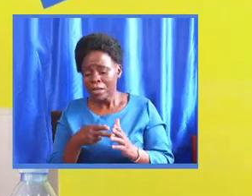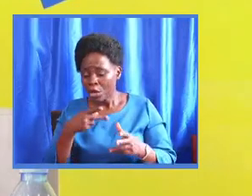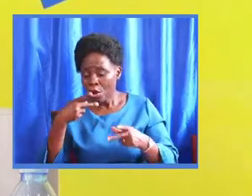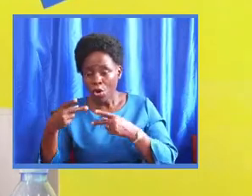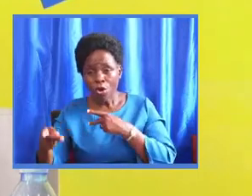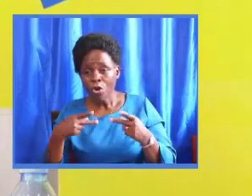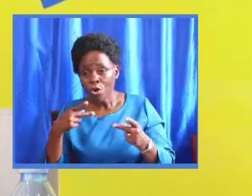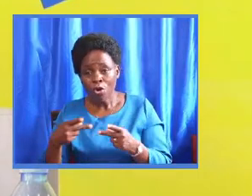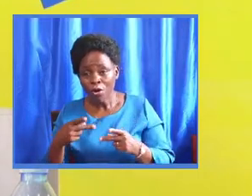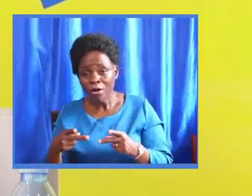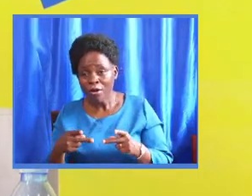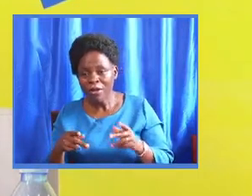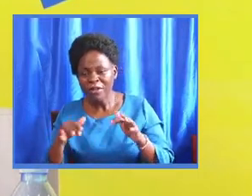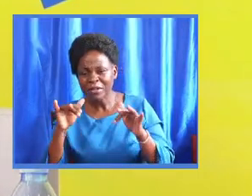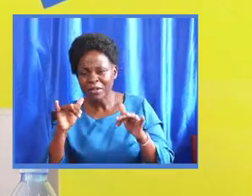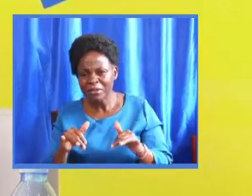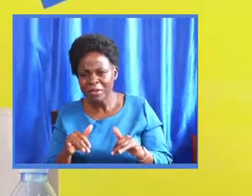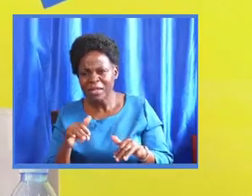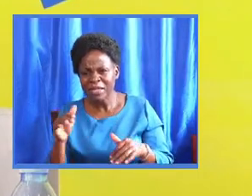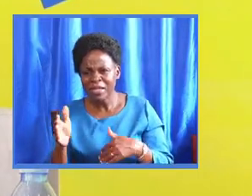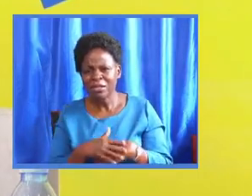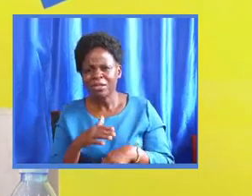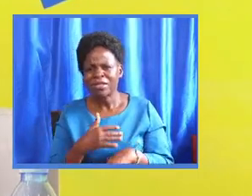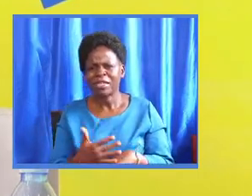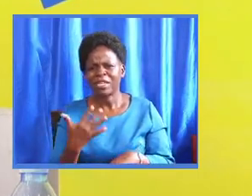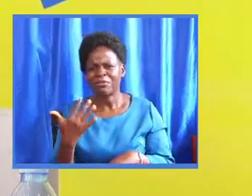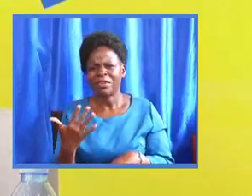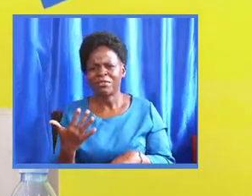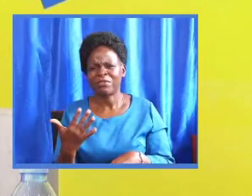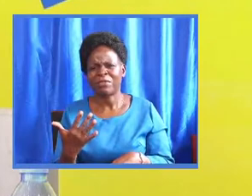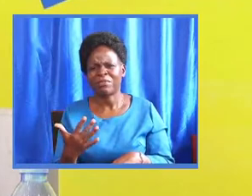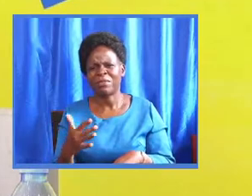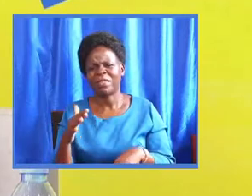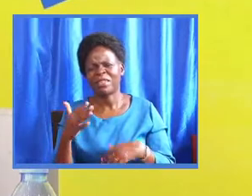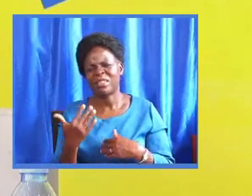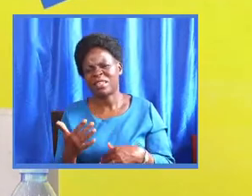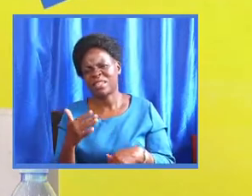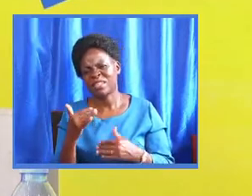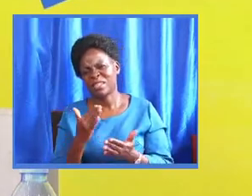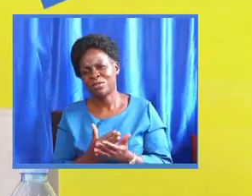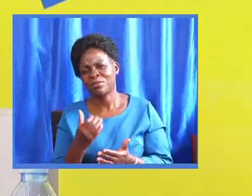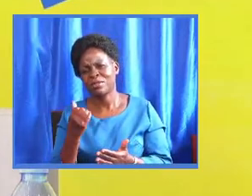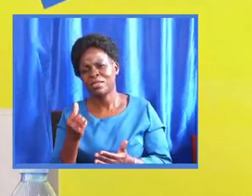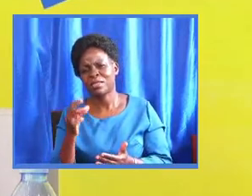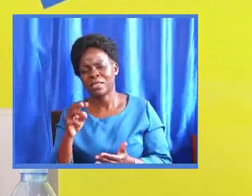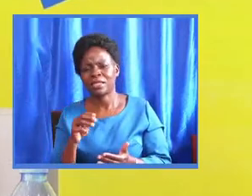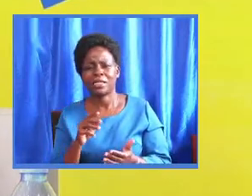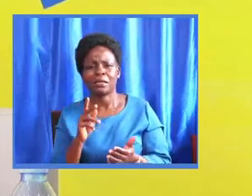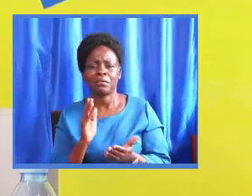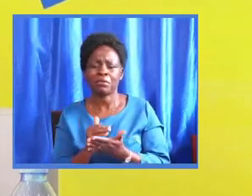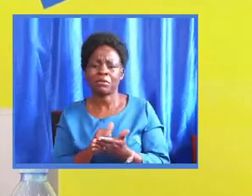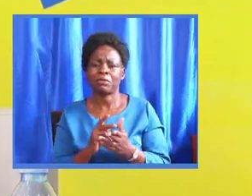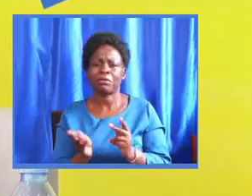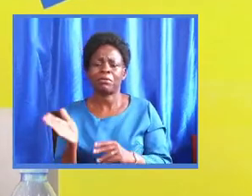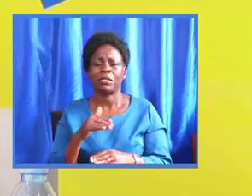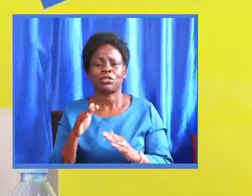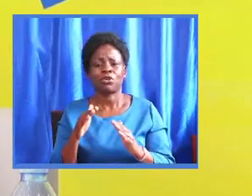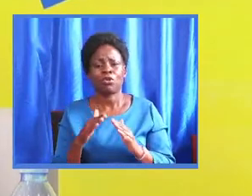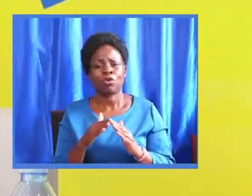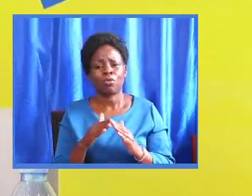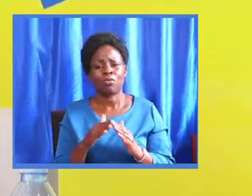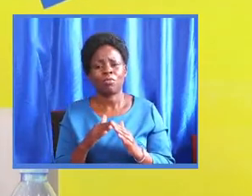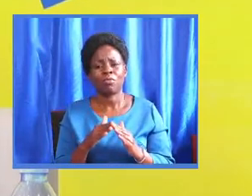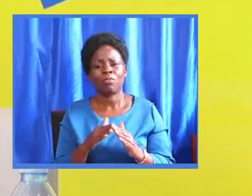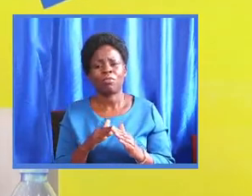take their last orders at 6 o'clock or 5 o'clock and close by, you know, 6:30 or 7 because people need to go home. Now that sector of retail